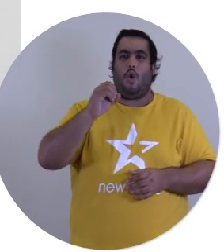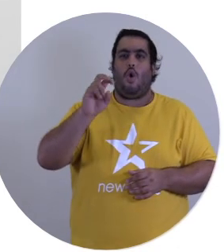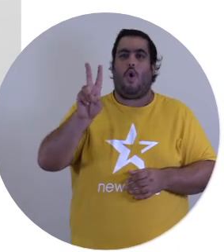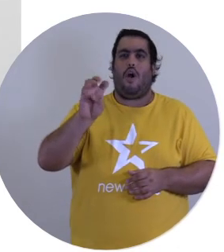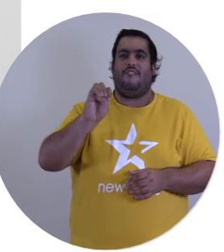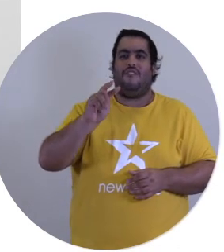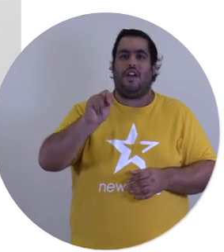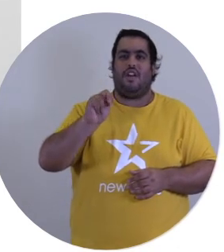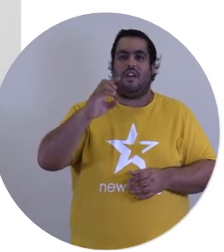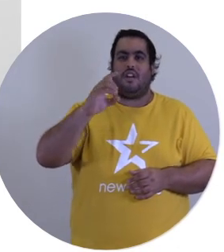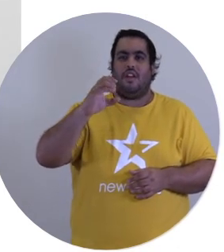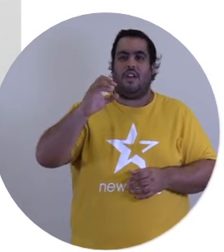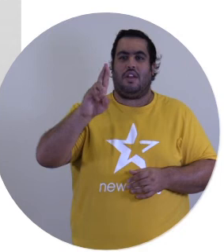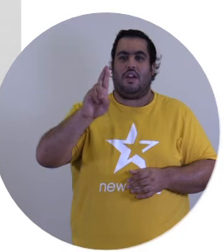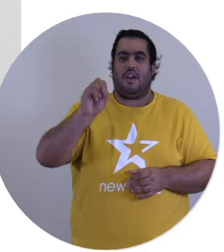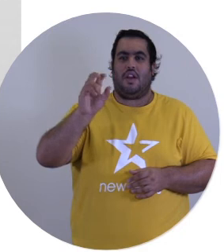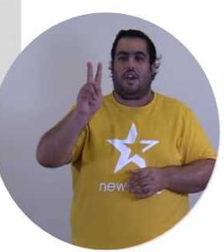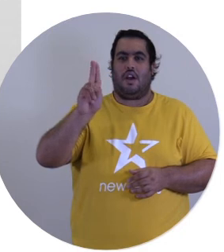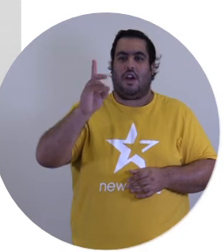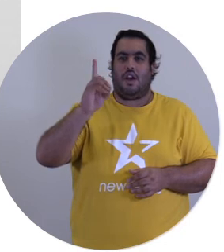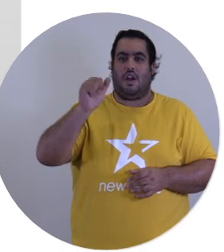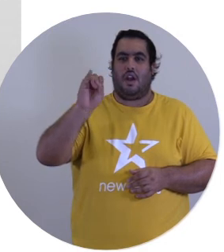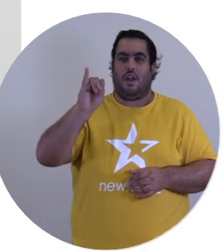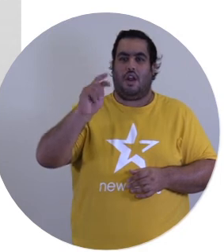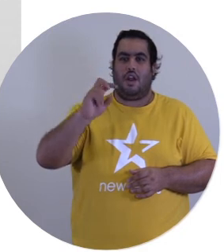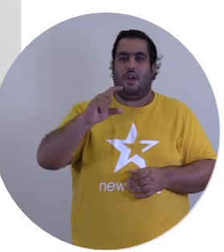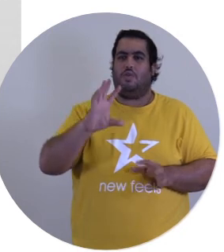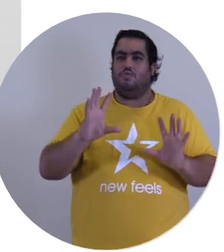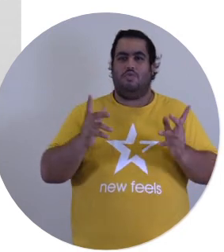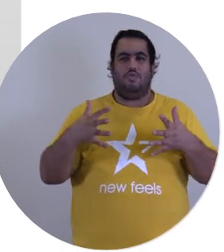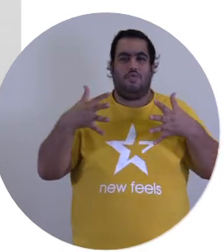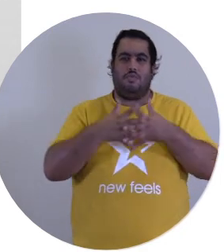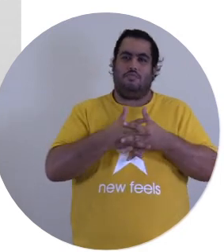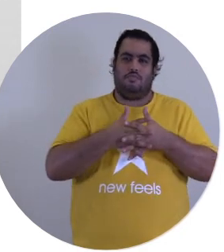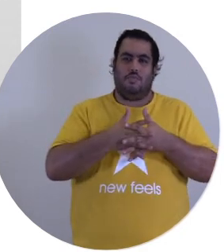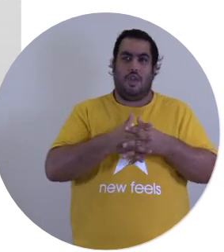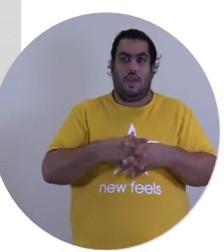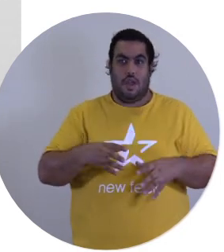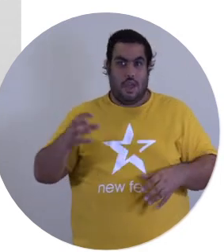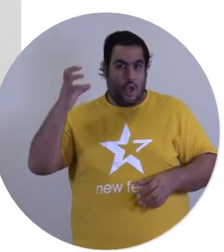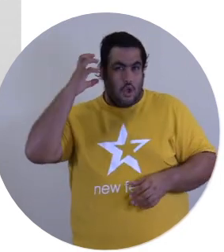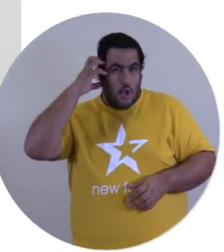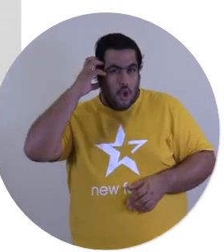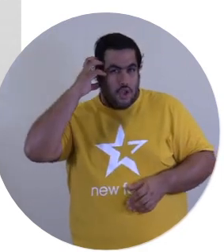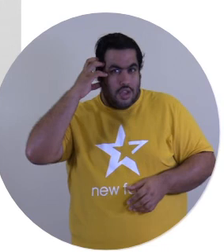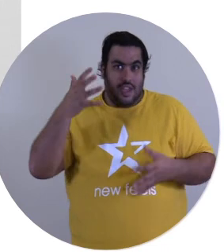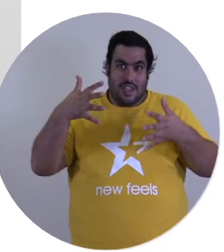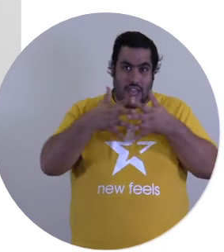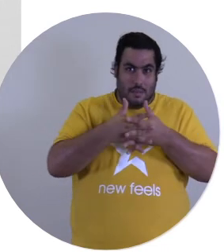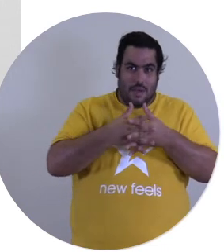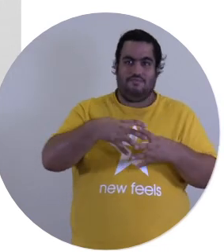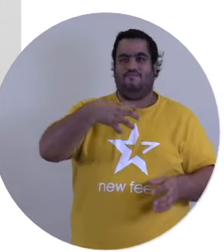Now, here are a few more questions you can do yourself and then check the answers from the next